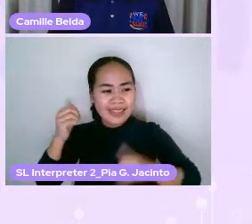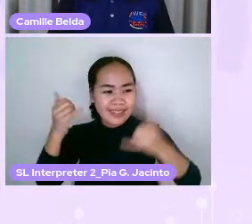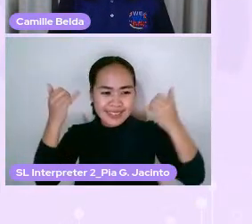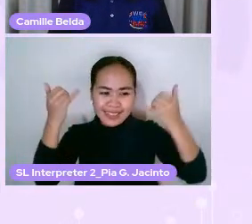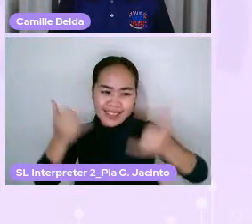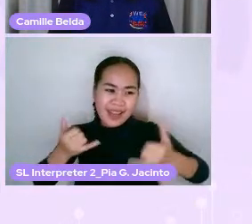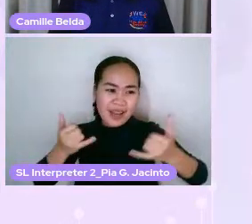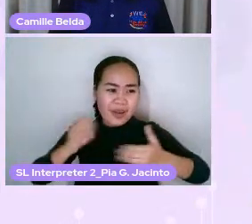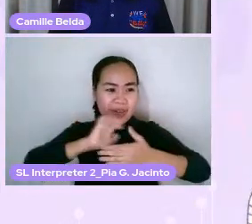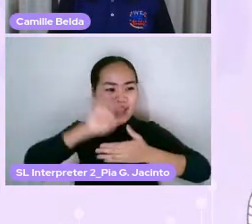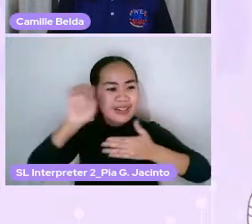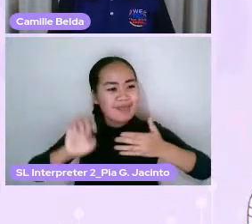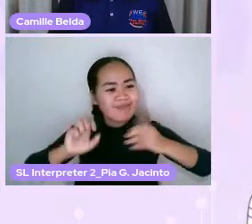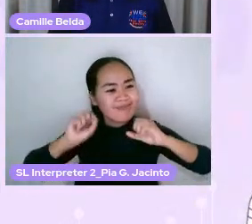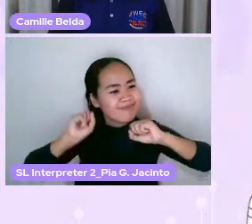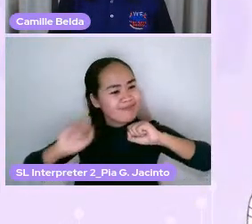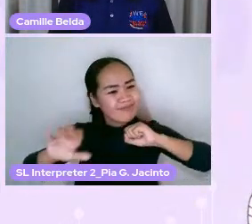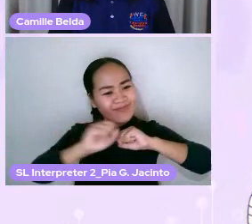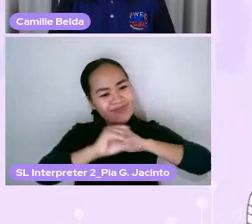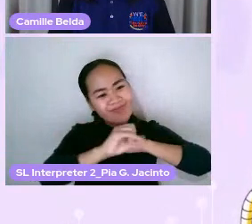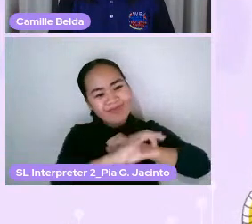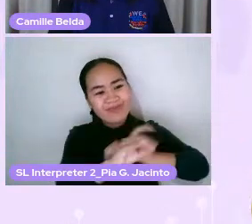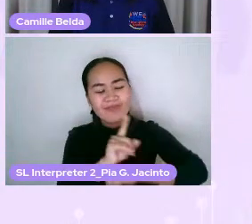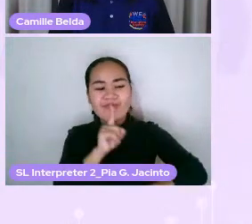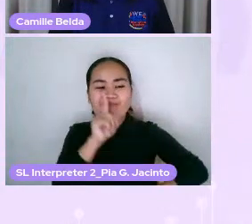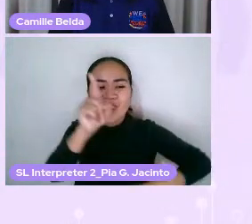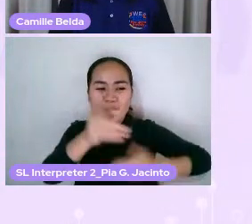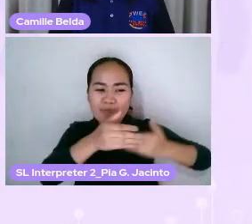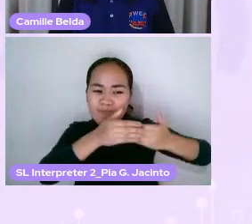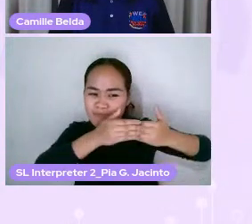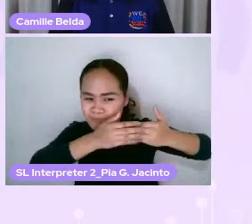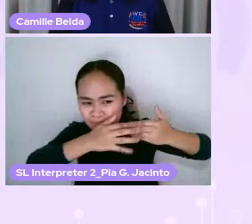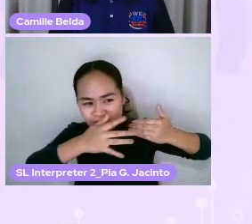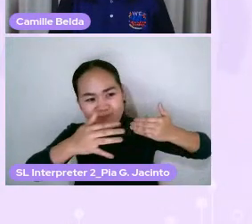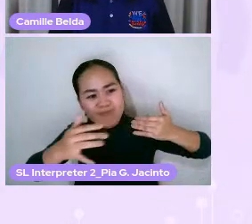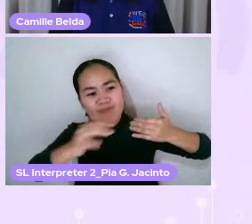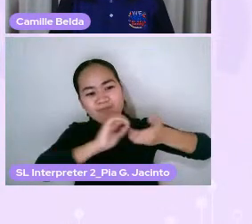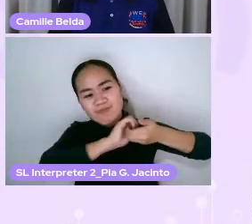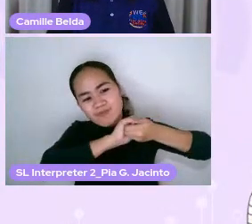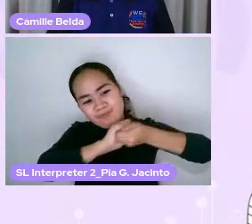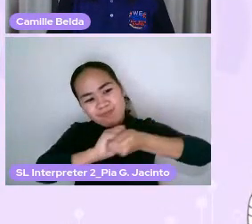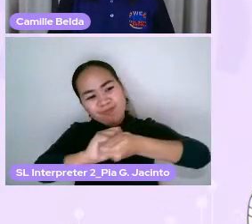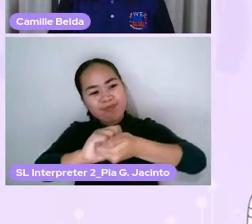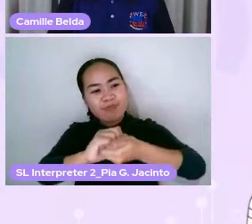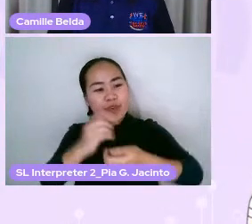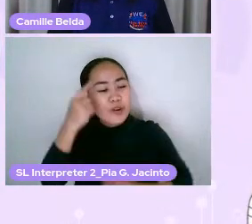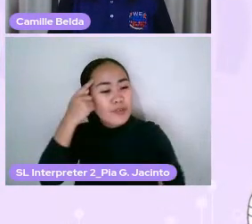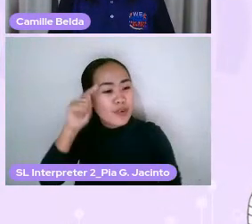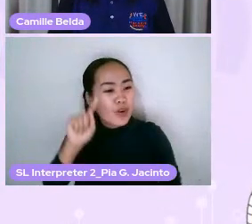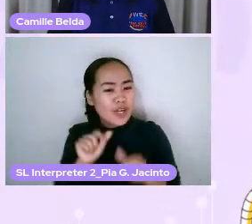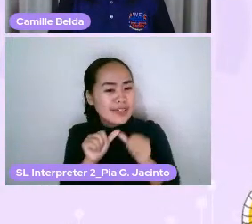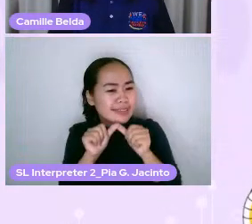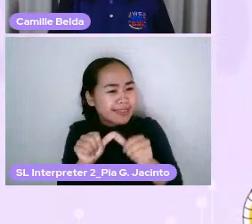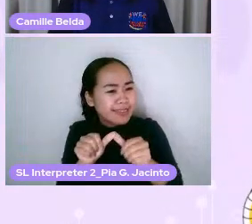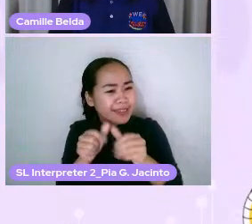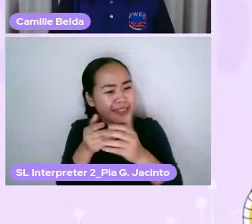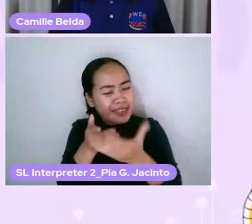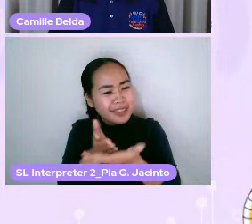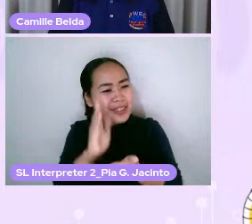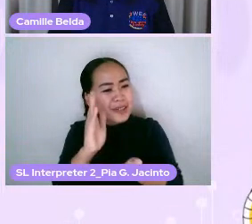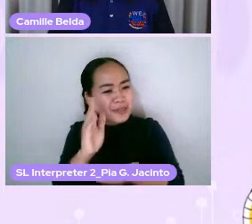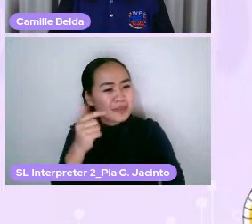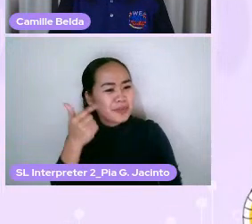ating advokasya. Let's continue to work together until we achieve a gender equal